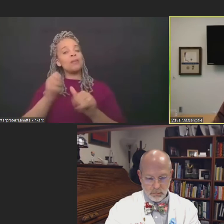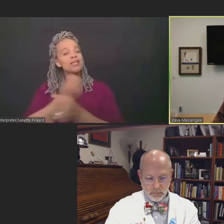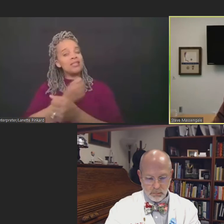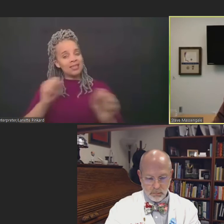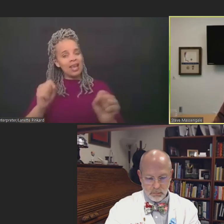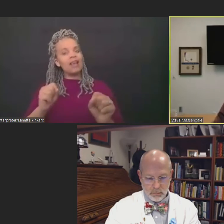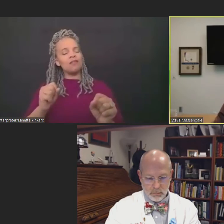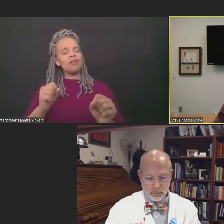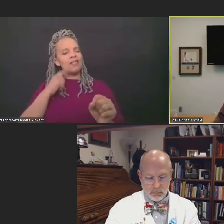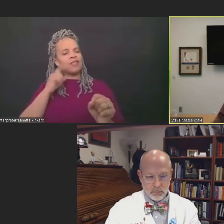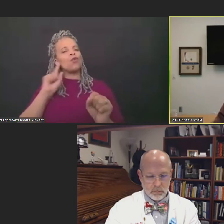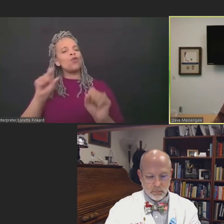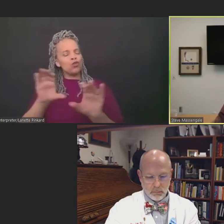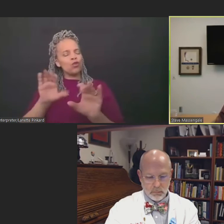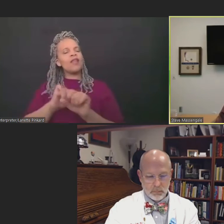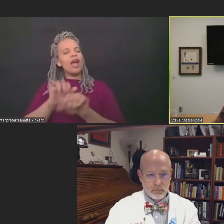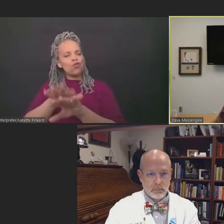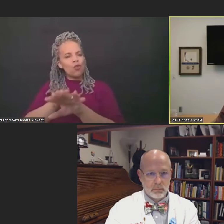that gradually and safely.